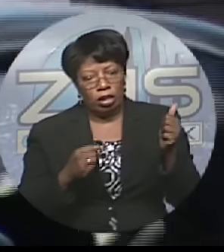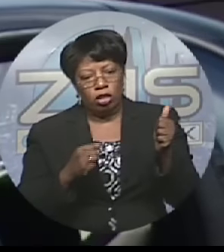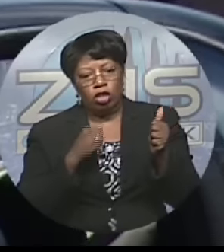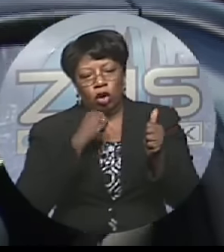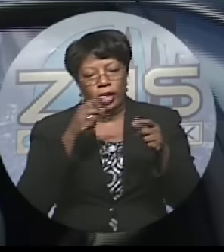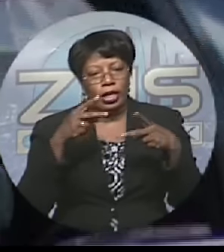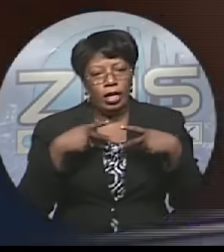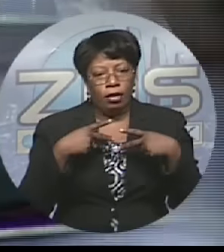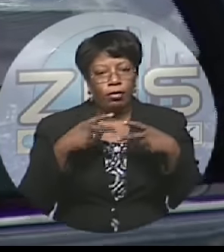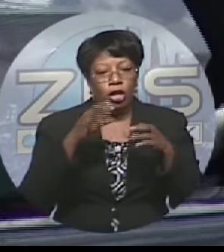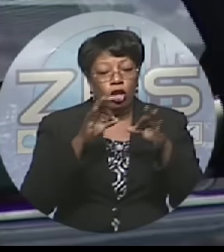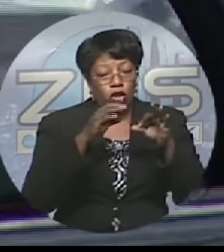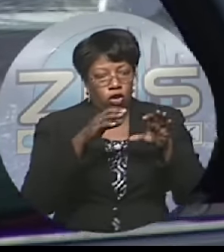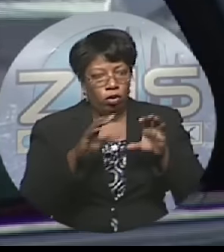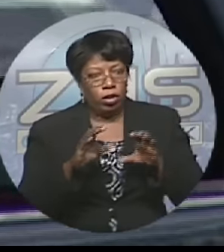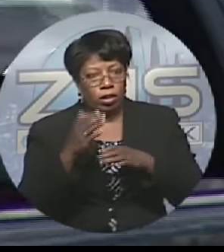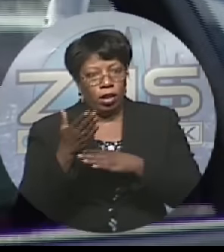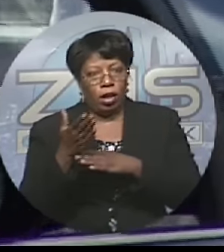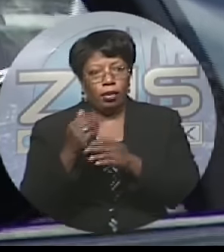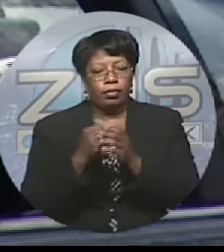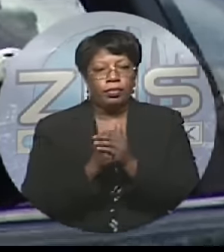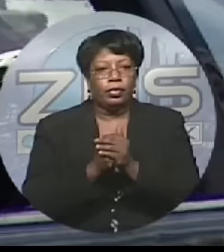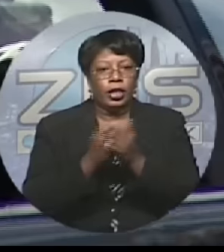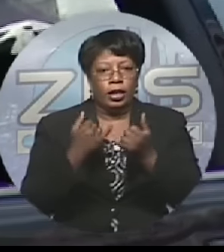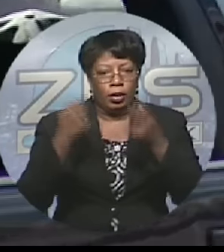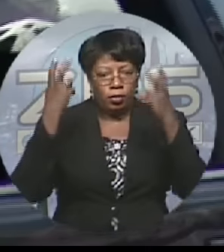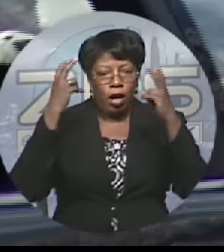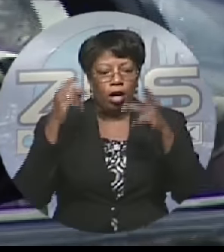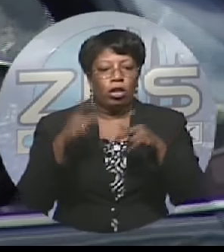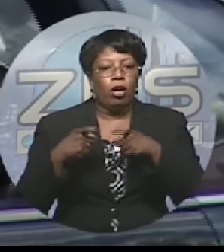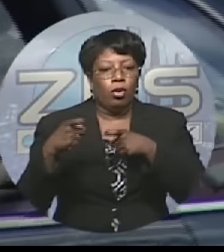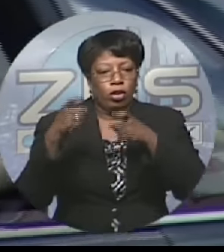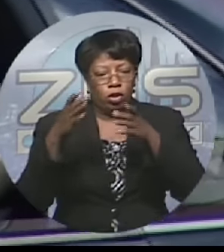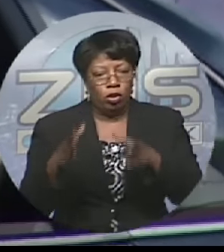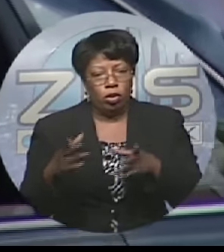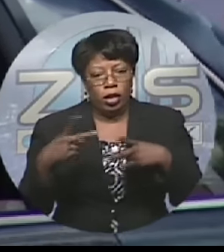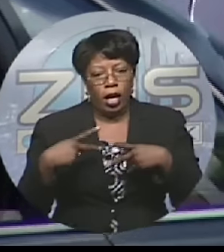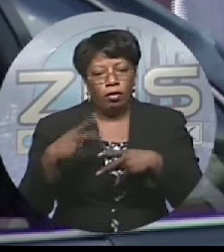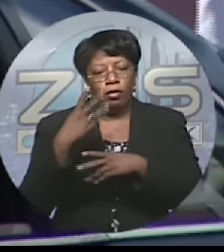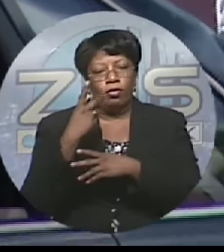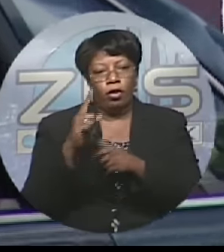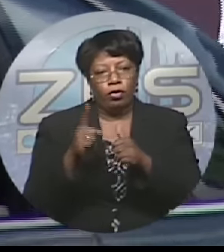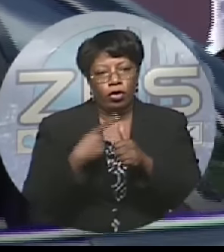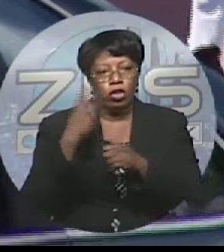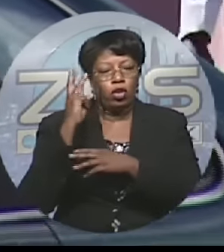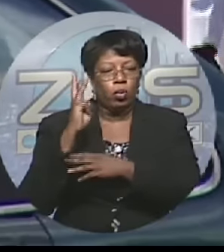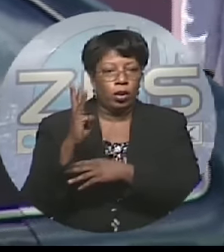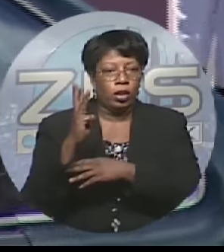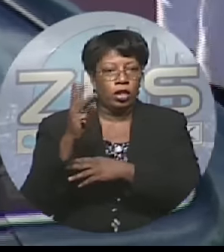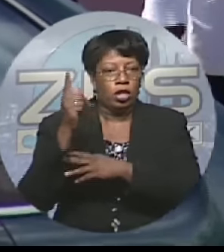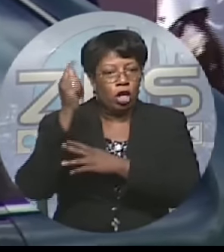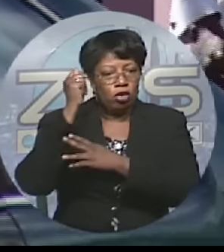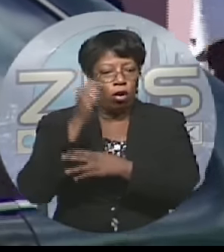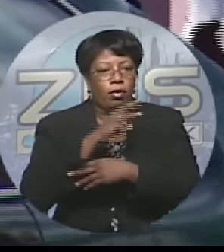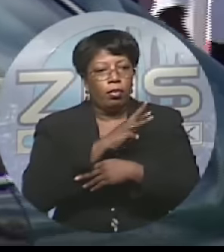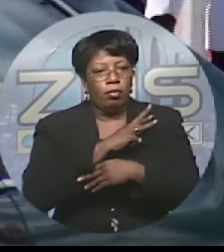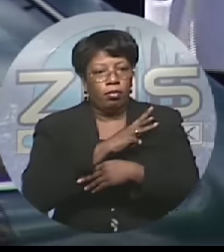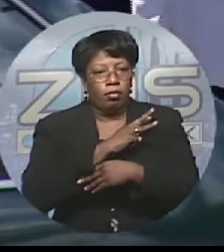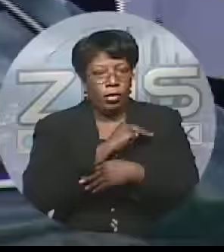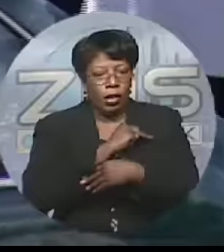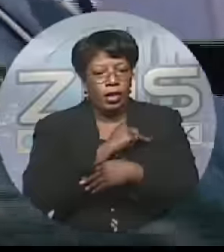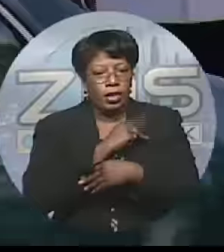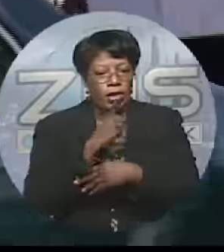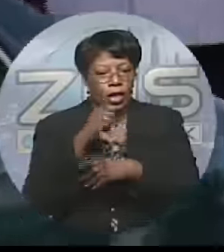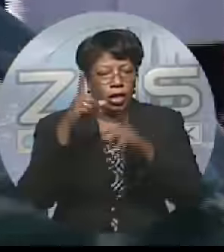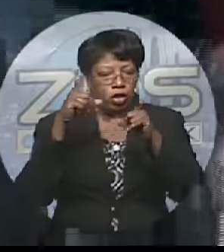insufficient jurors. During today's proceedings, Crown prosecutors called their first witness, Police Corporal Trevor McKinney, who testified that he photographed the